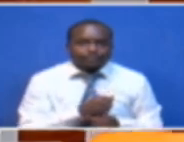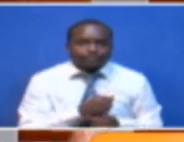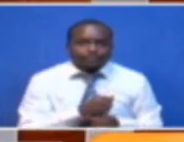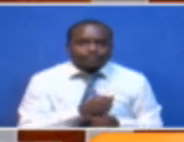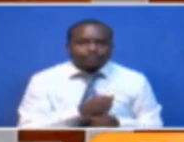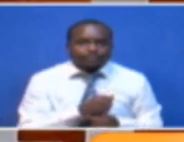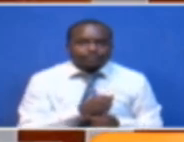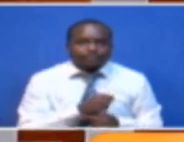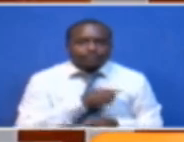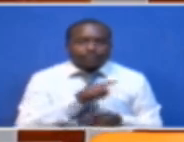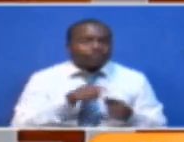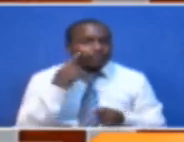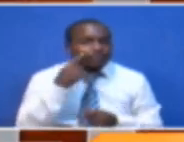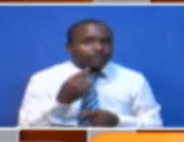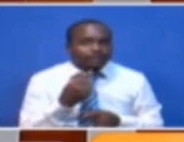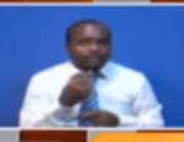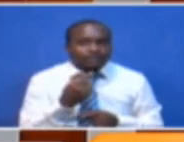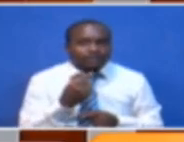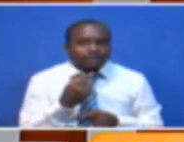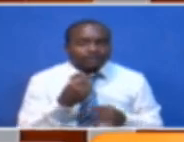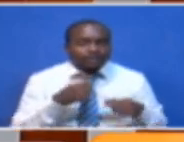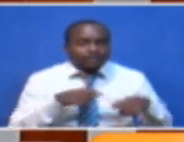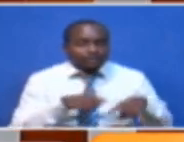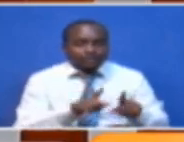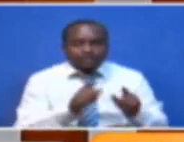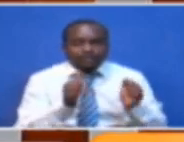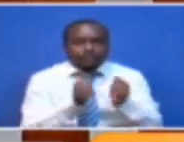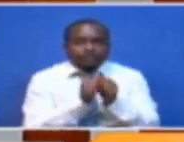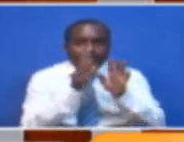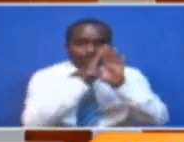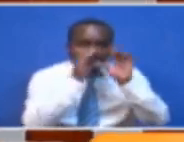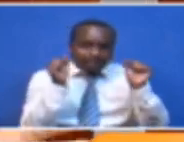When you see yourself with the president,